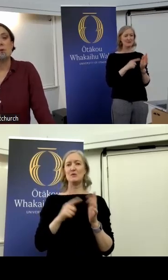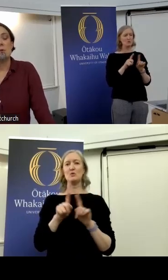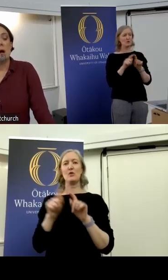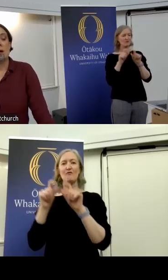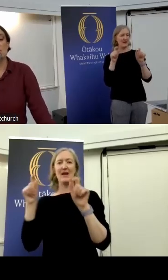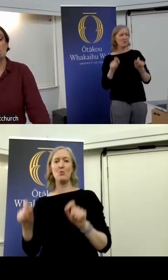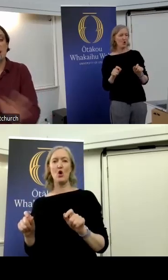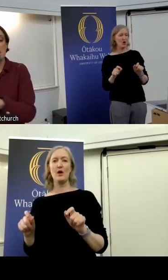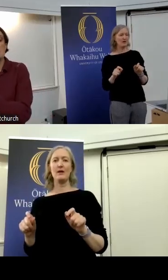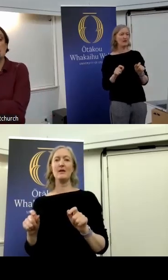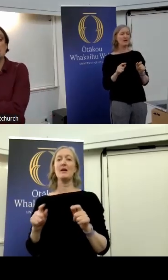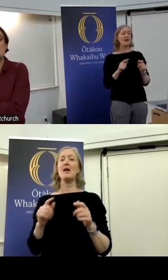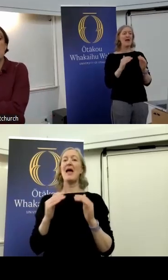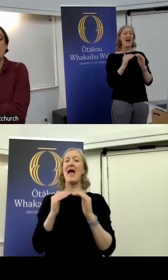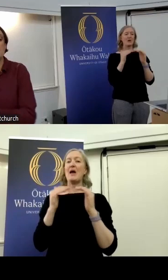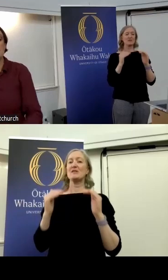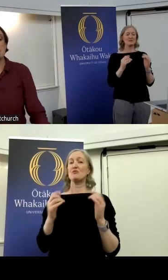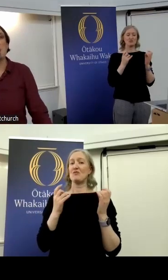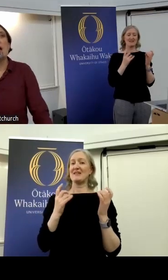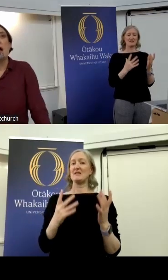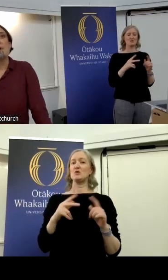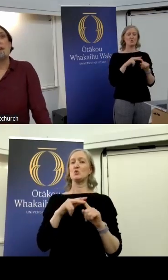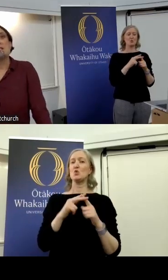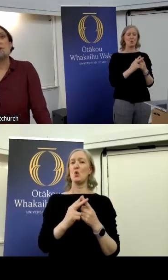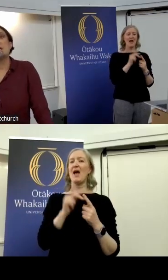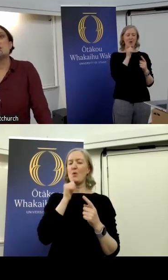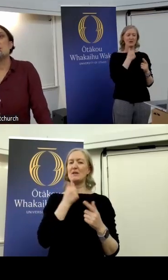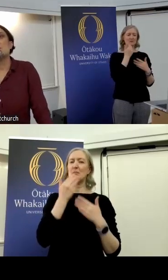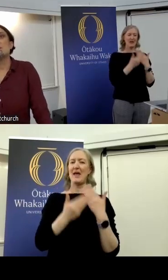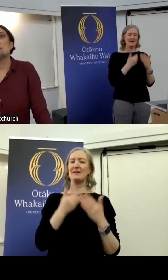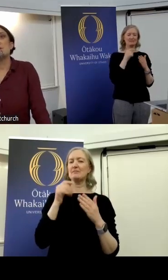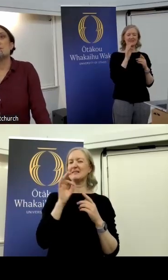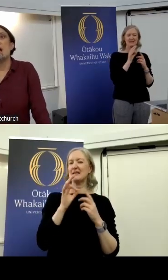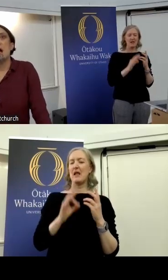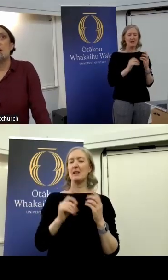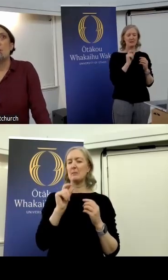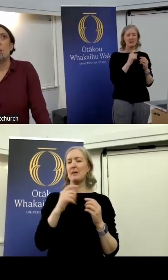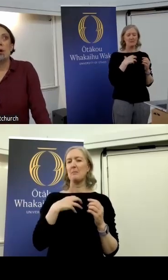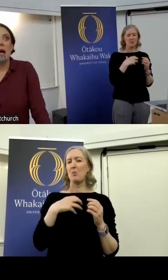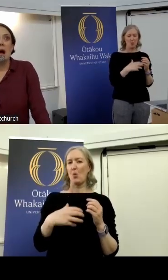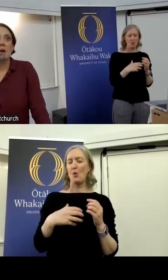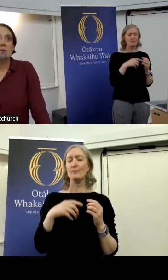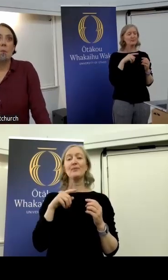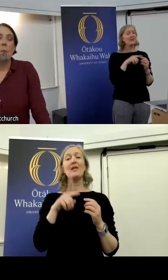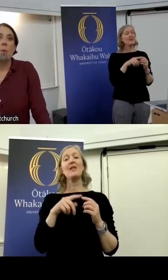assessment tool, I'll talk about in a slightly more detail, but that's really a tool to work out